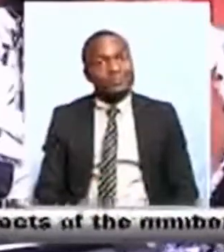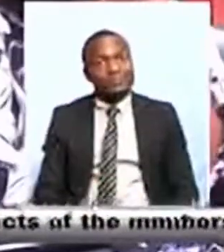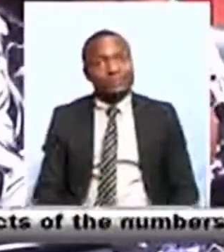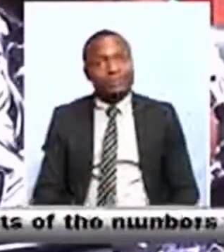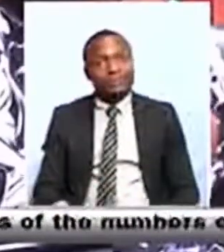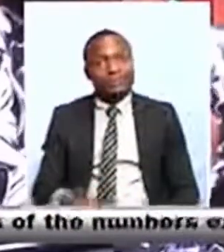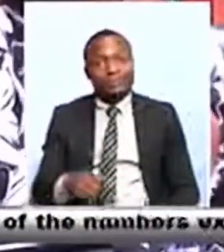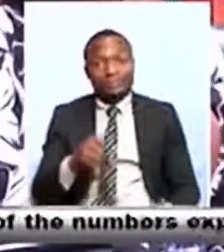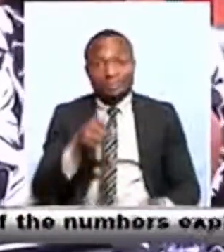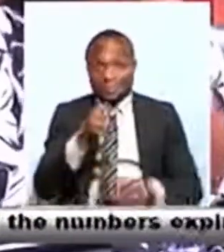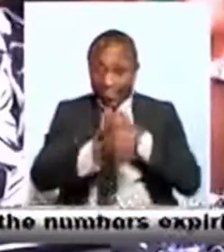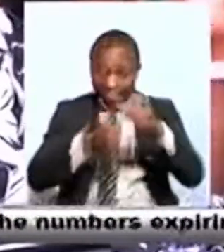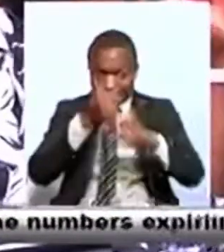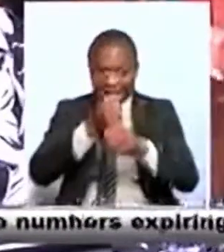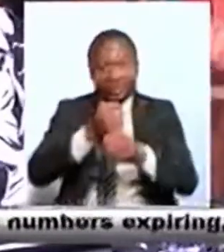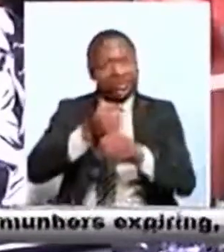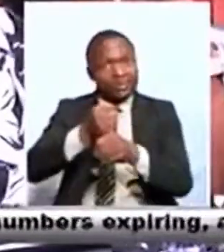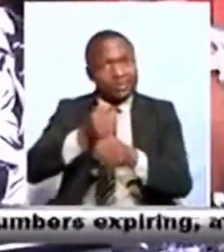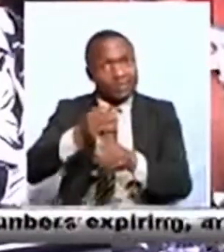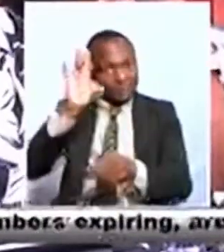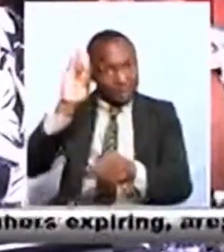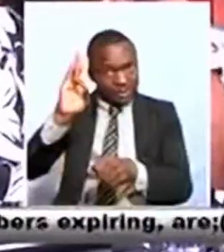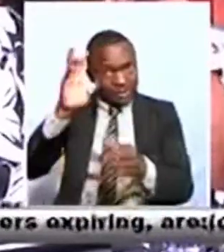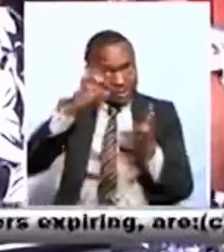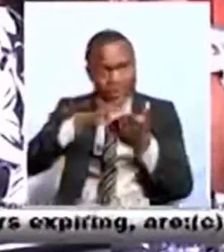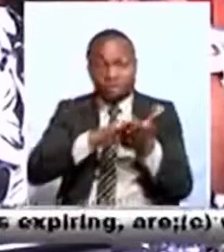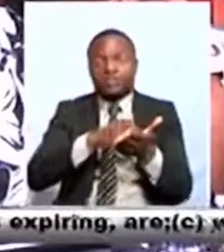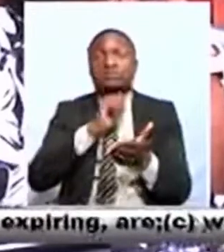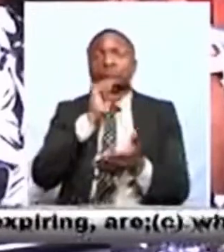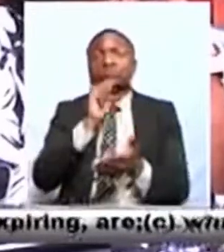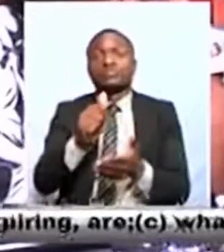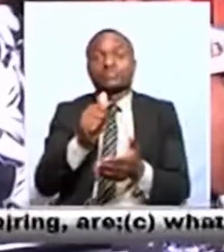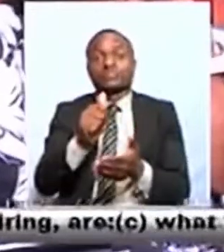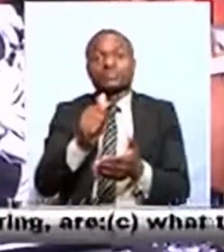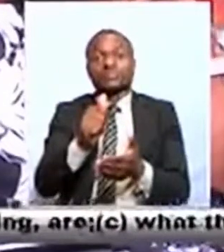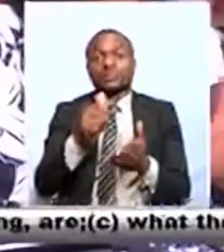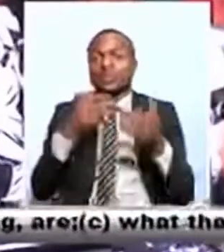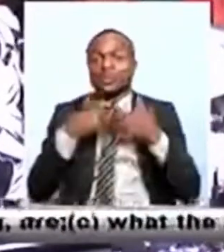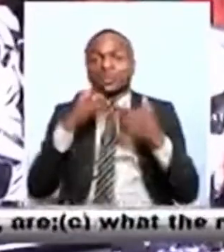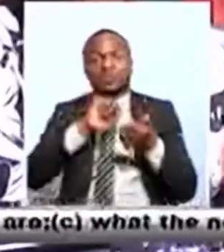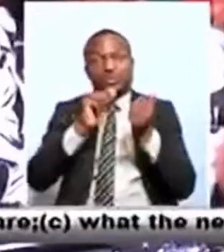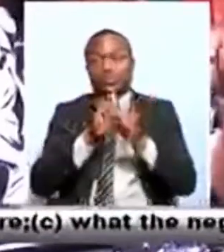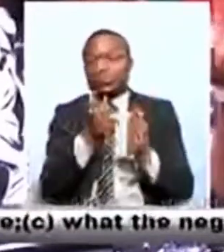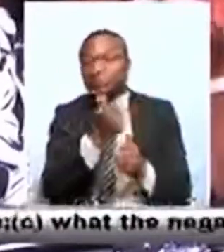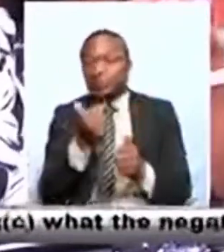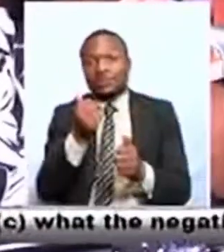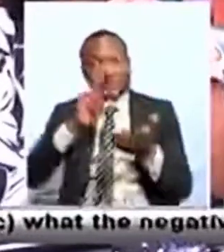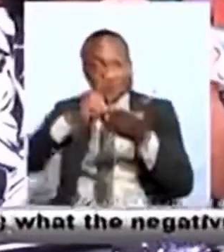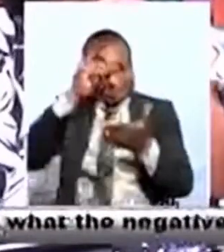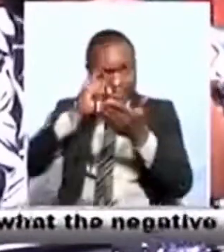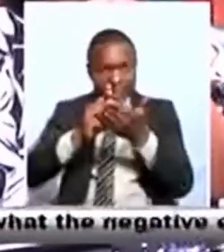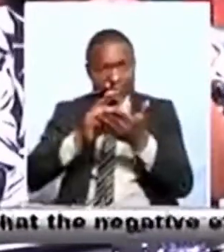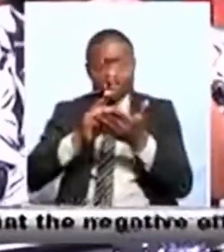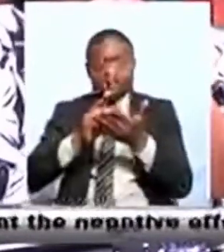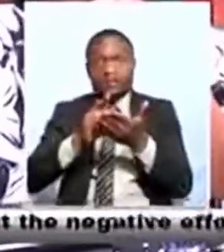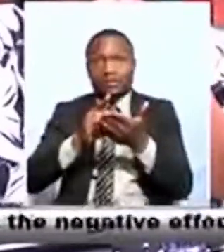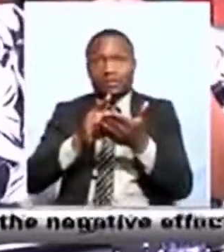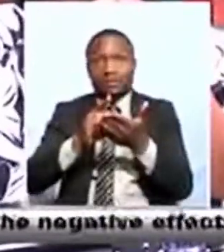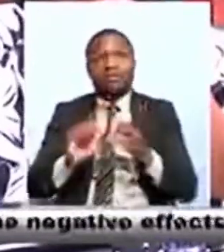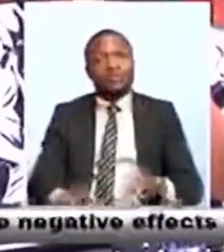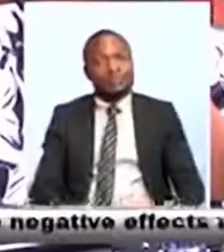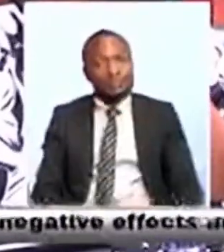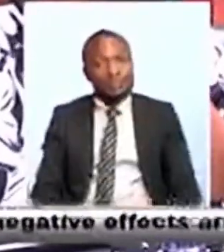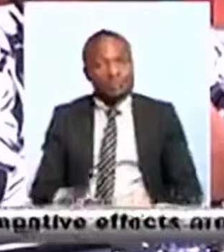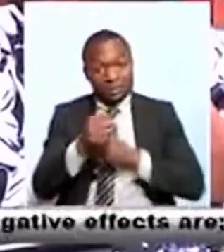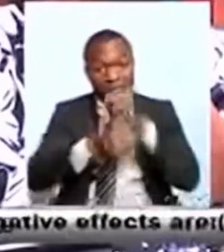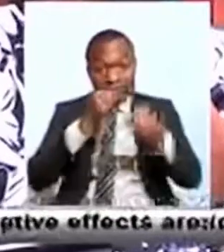grade 7 number does not disadvantage any learner. Junior secondary school leaving, that is